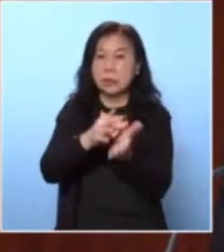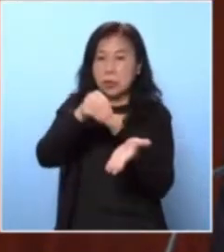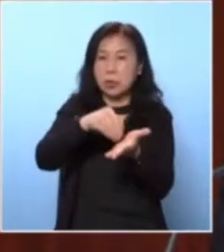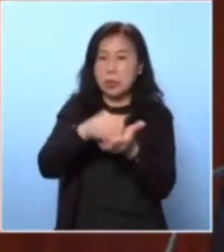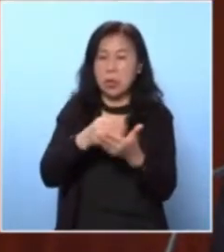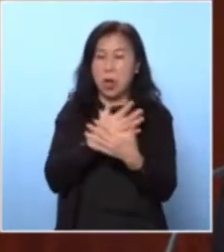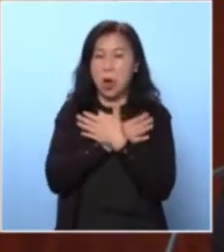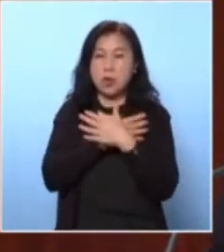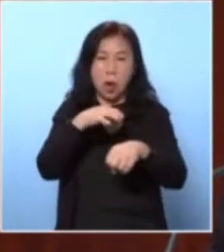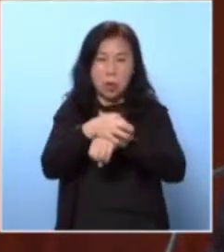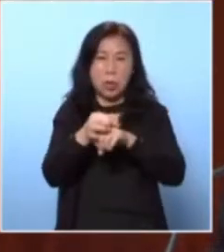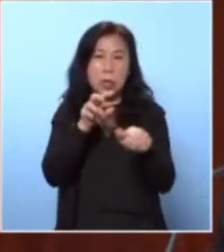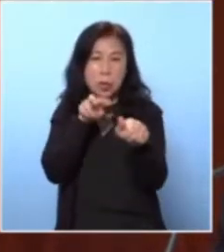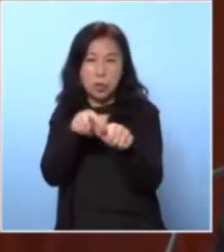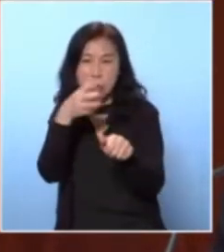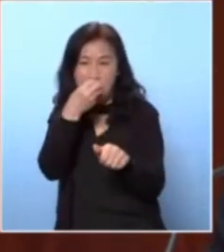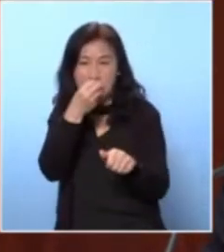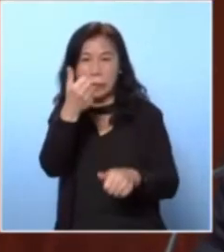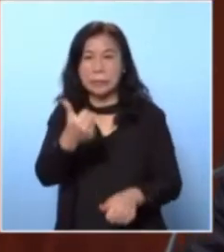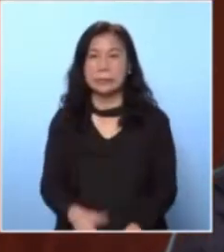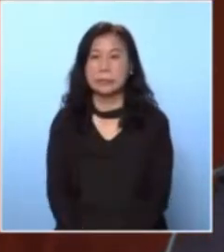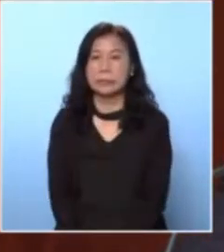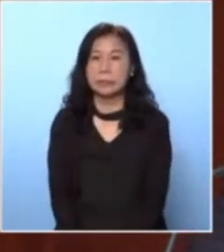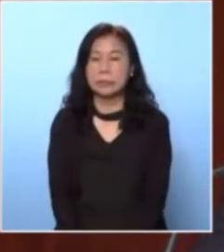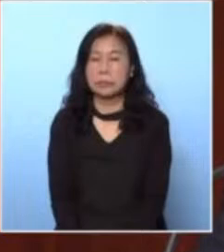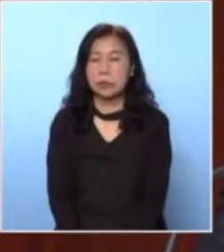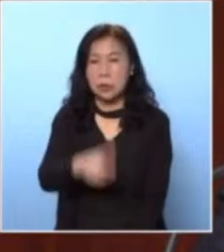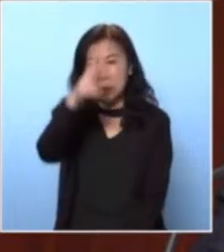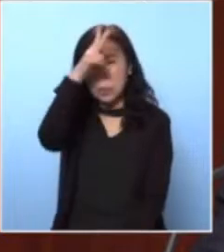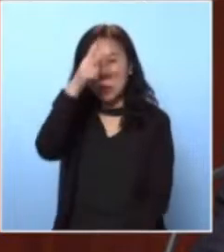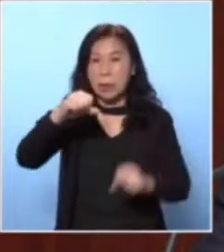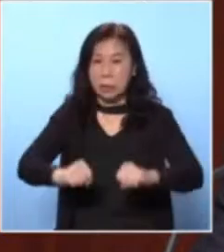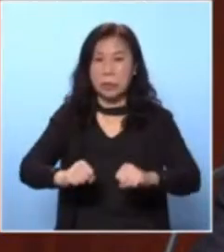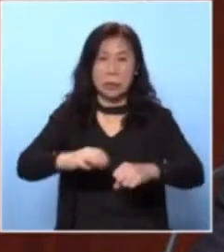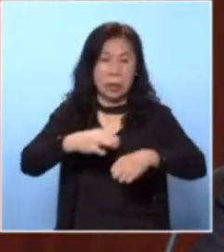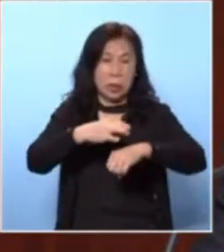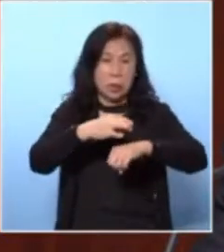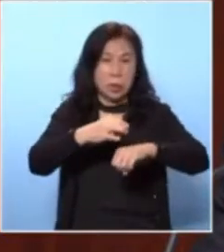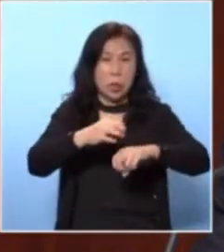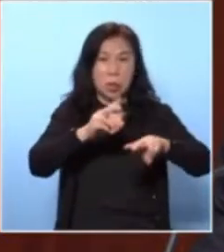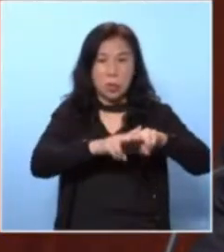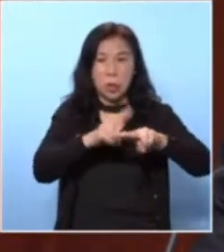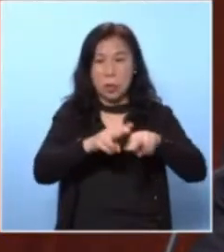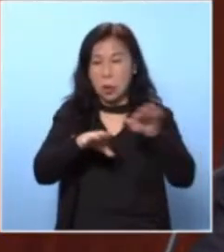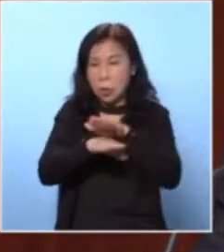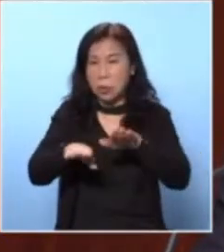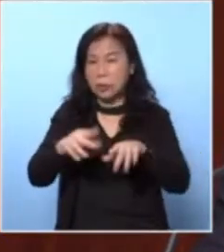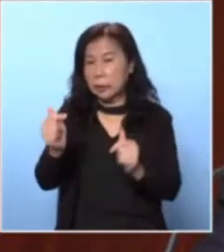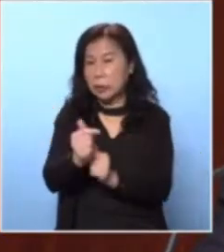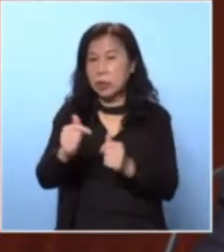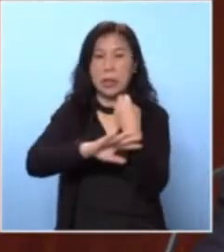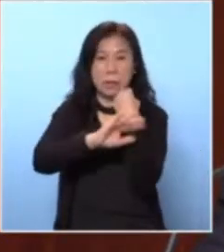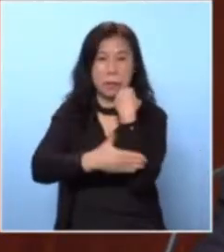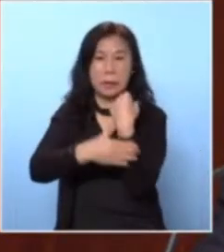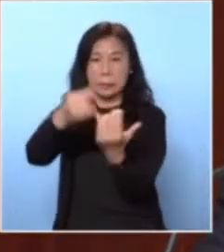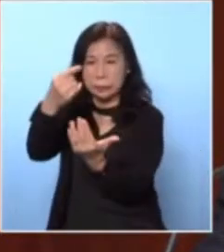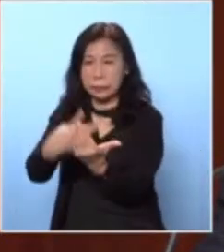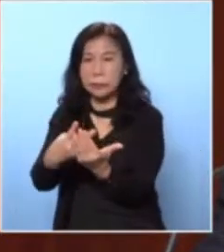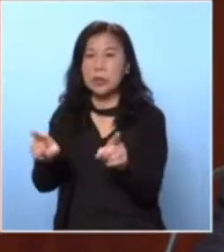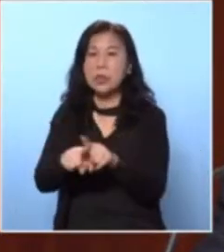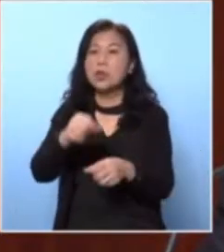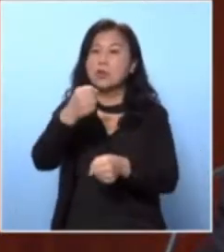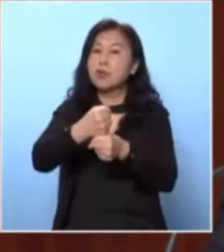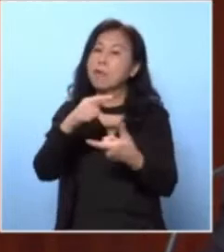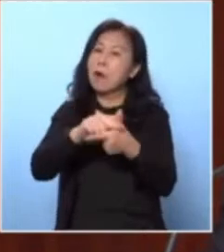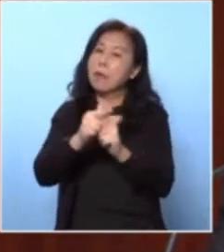the PRC and the Basic Law of Hong Kong, and implement the executive-led structure and patriots administering Hong Kong. We will continue to